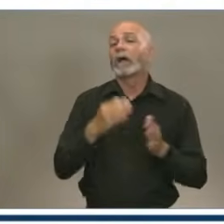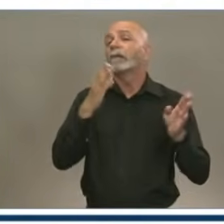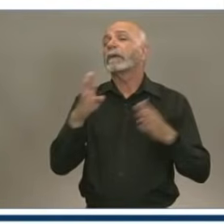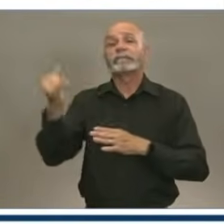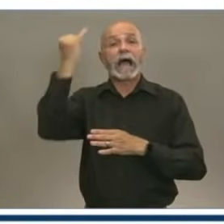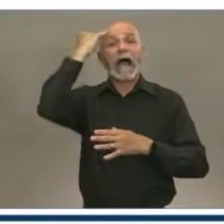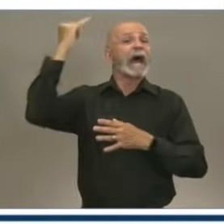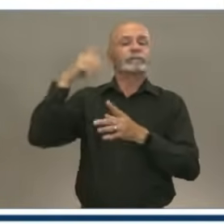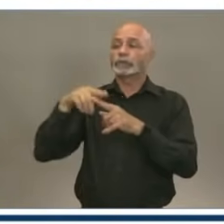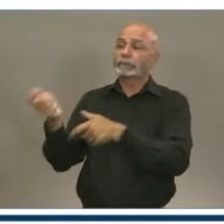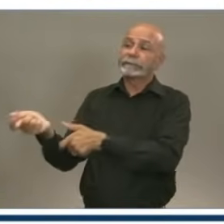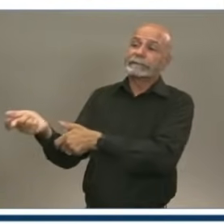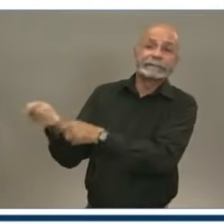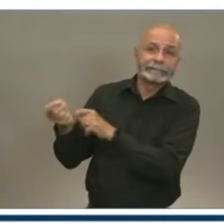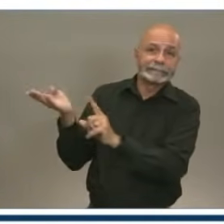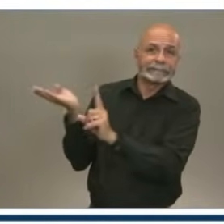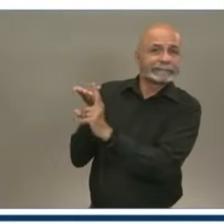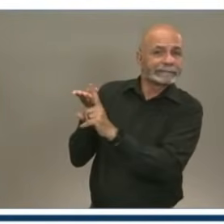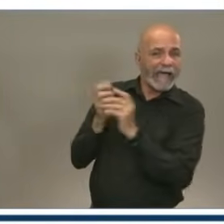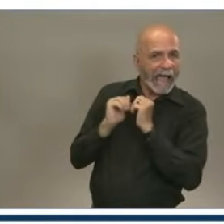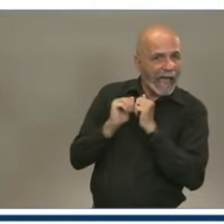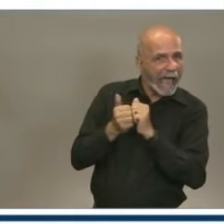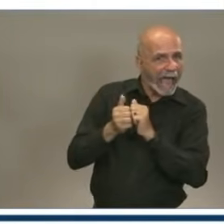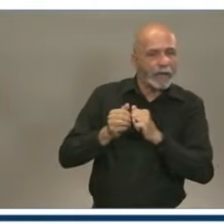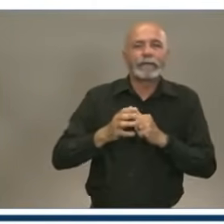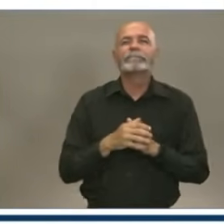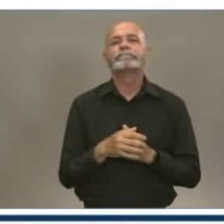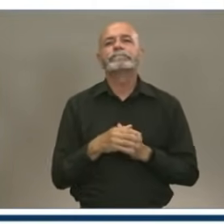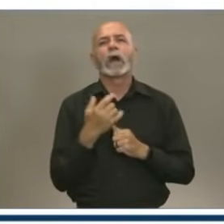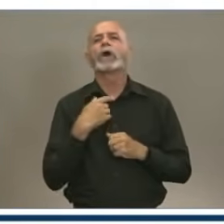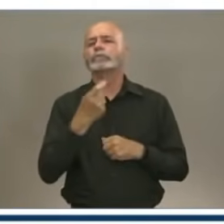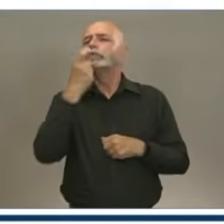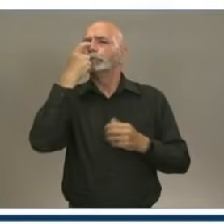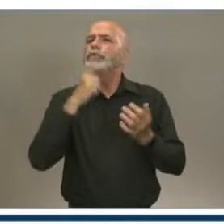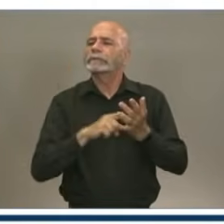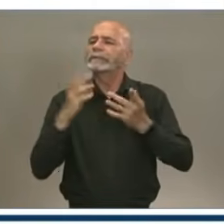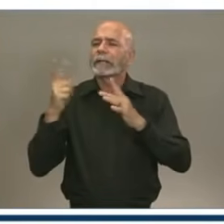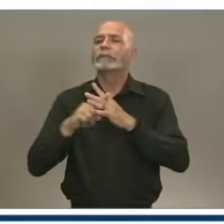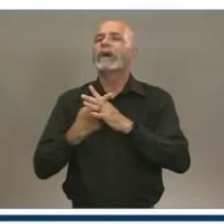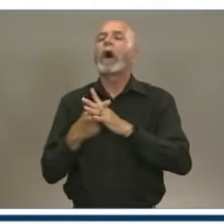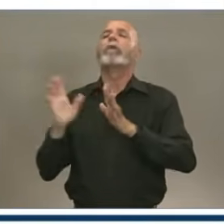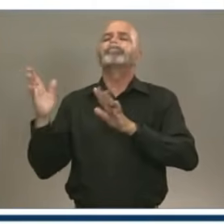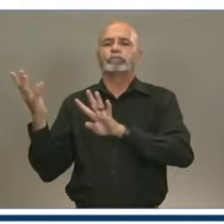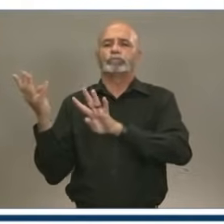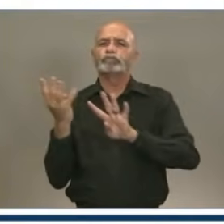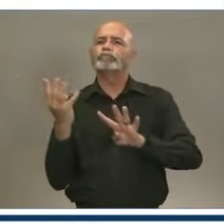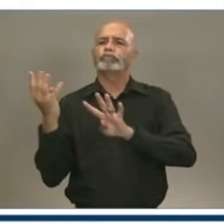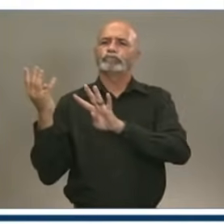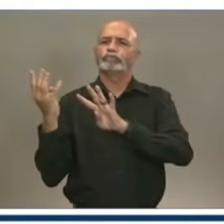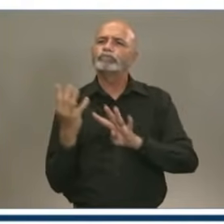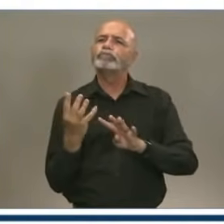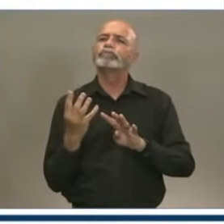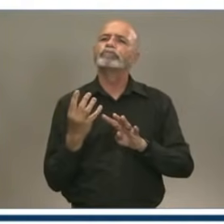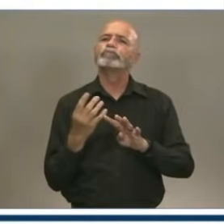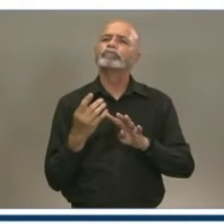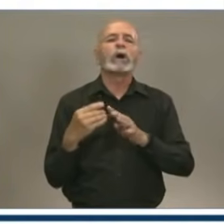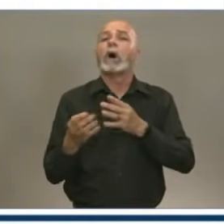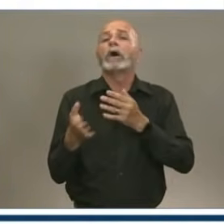vaccine lags? We are seeing progress, and there's no gender difference now. It's our lowest vaccine uptakes, but it's still in the